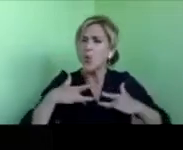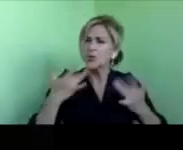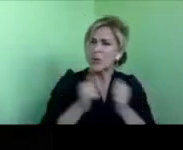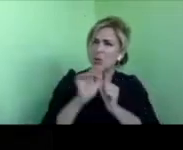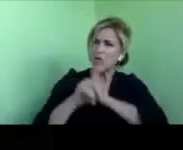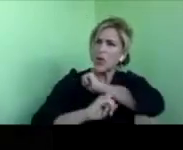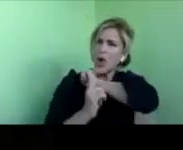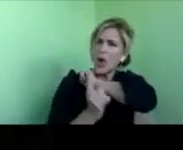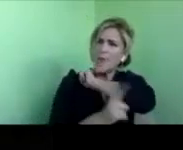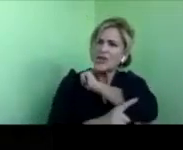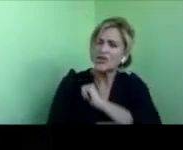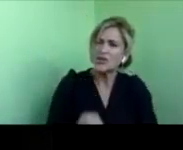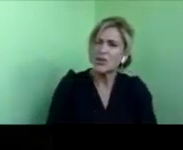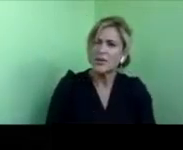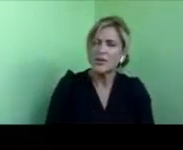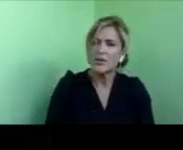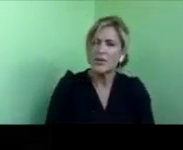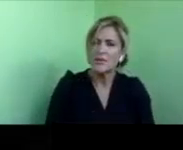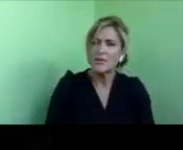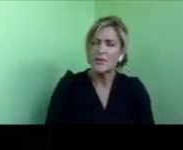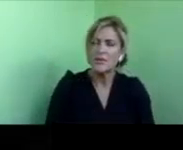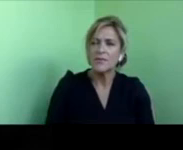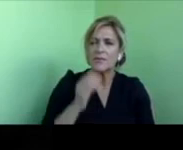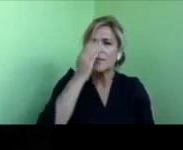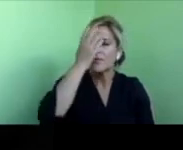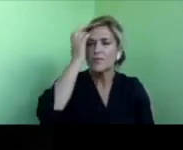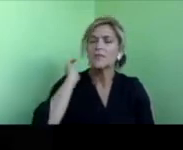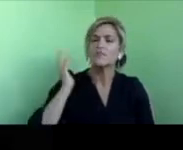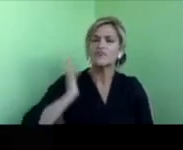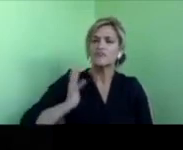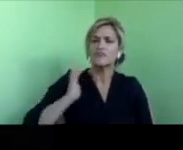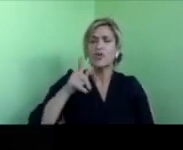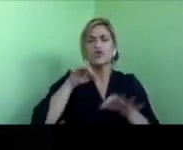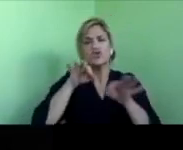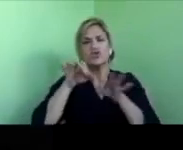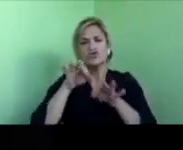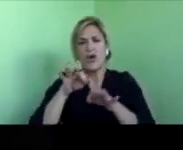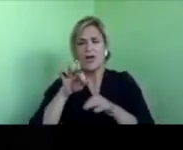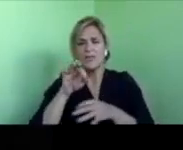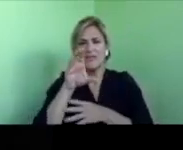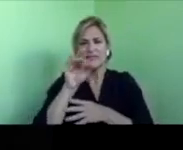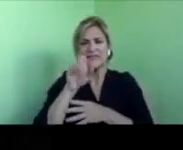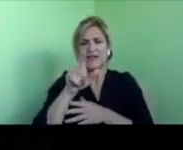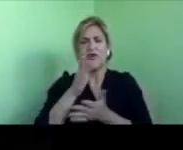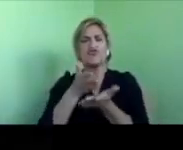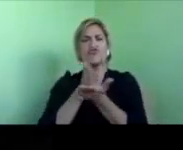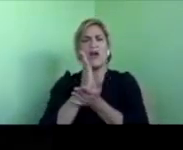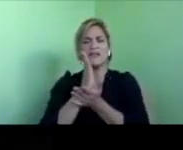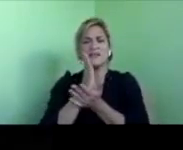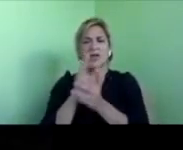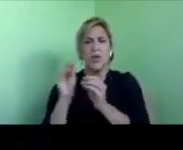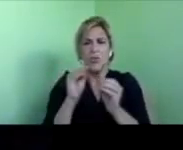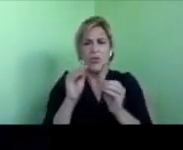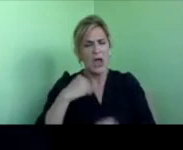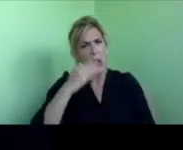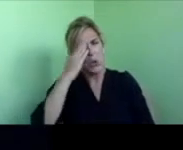In your earlier ways, you described a civil rights movement. We know you call yourselves human. Is there an E